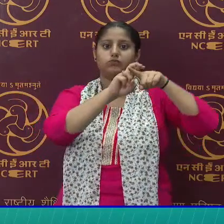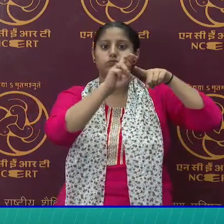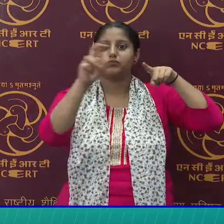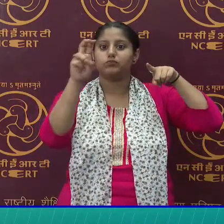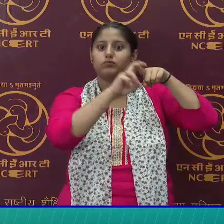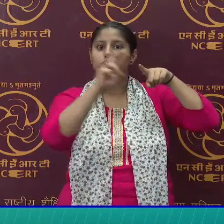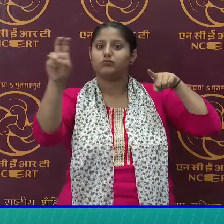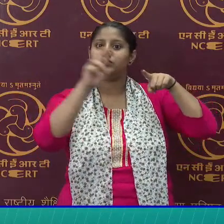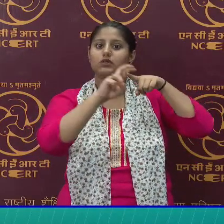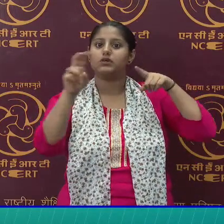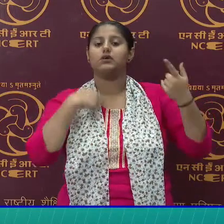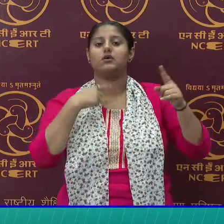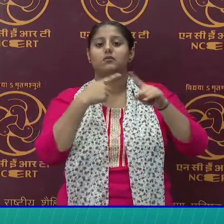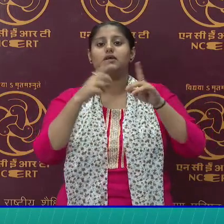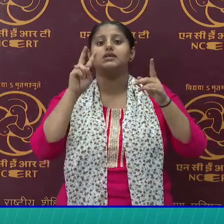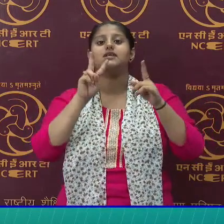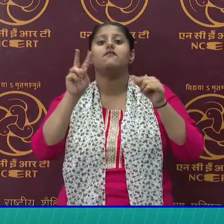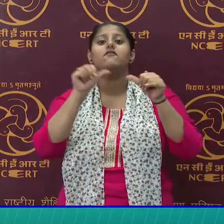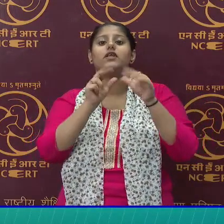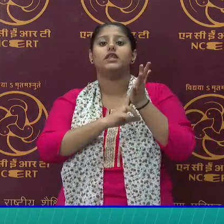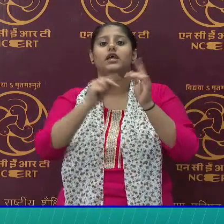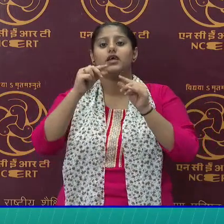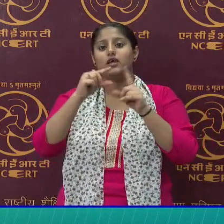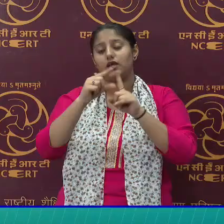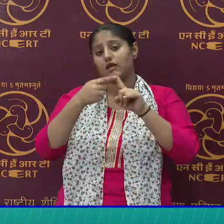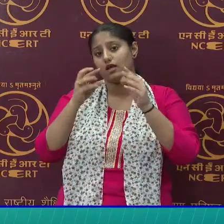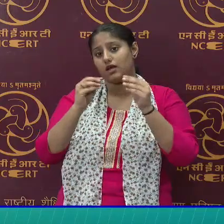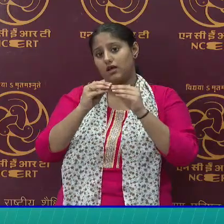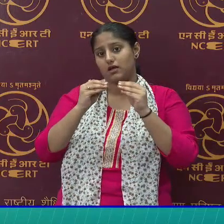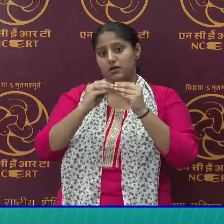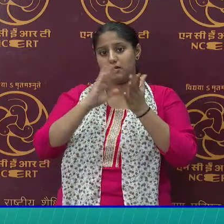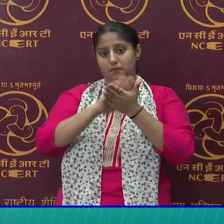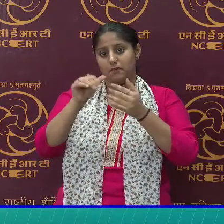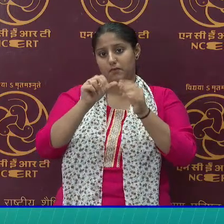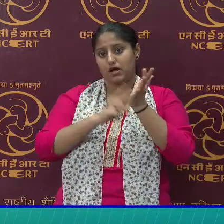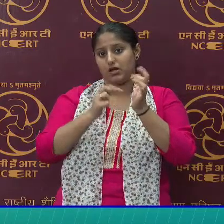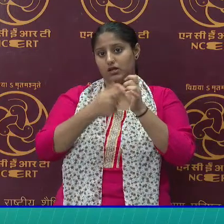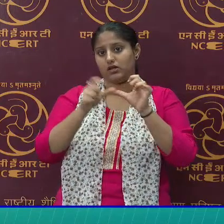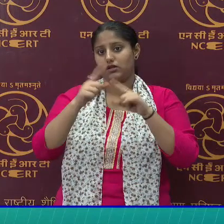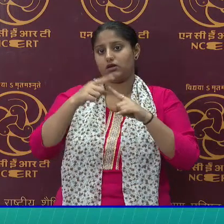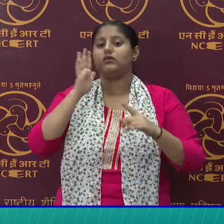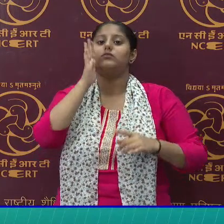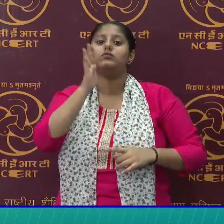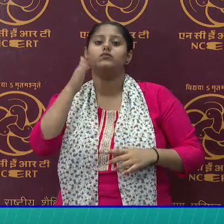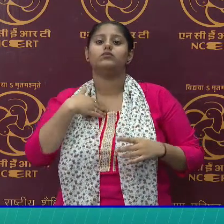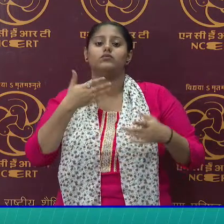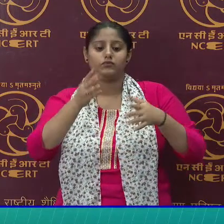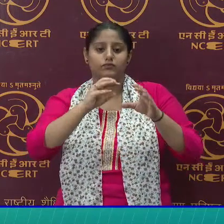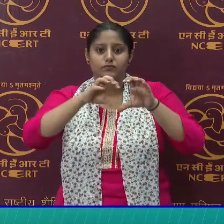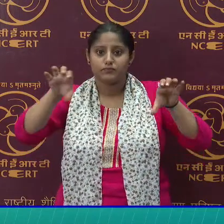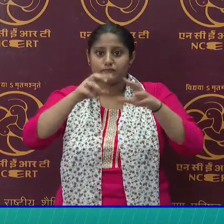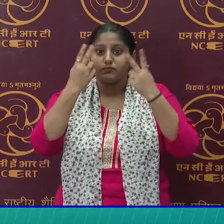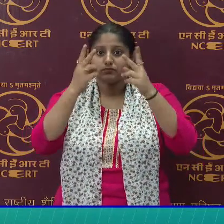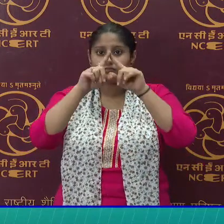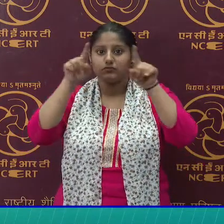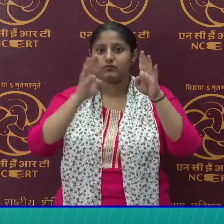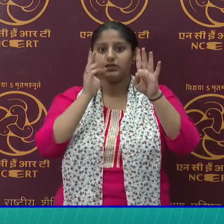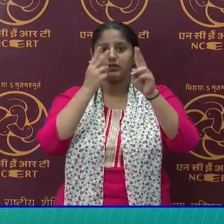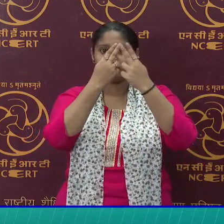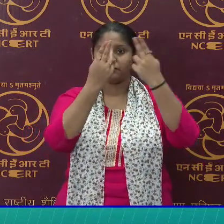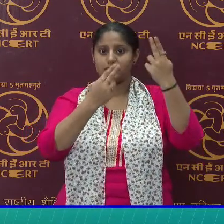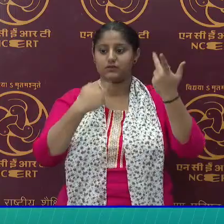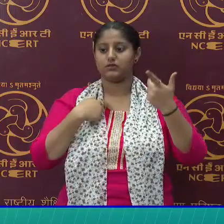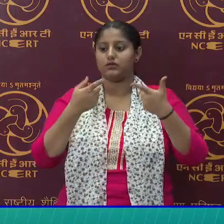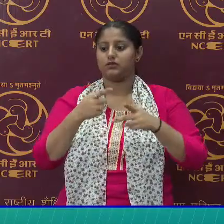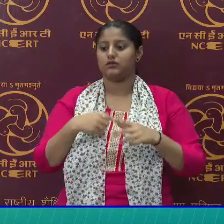train, meaning that this book is not just contemporary but includes modernity in it.